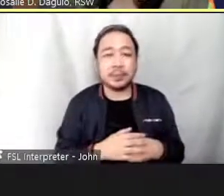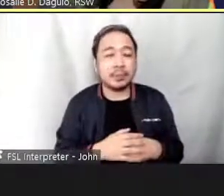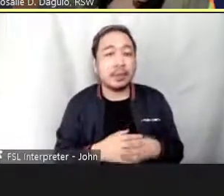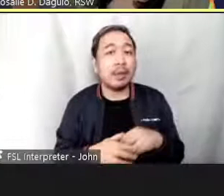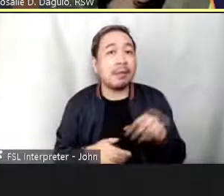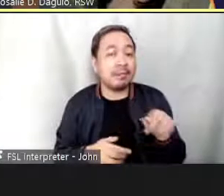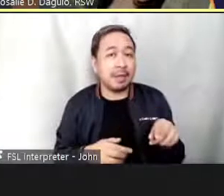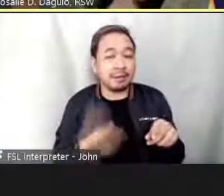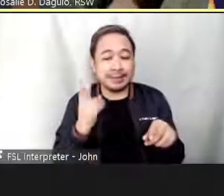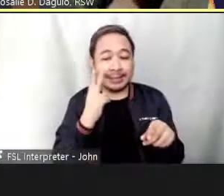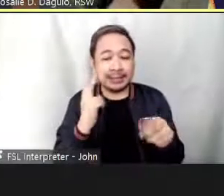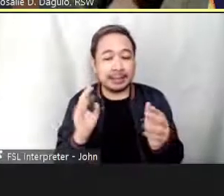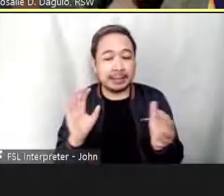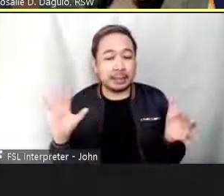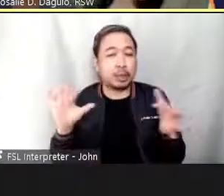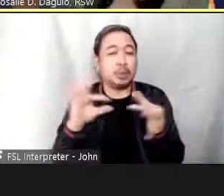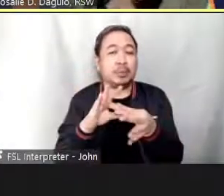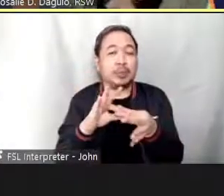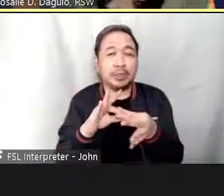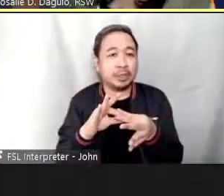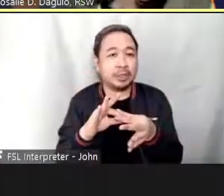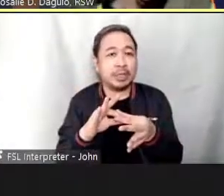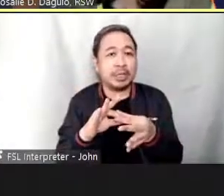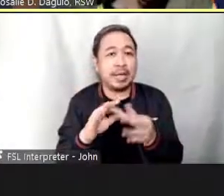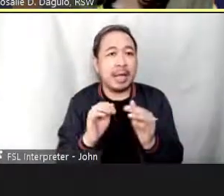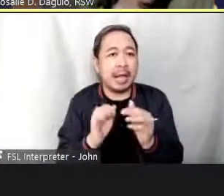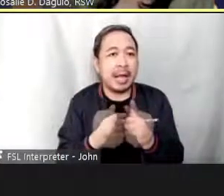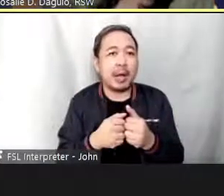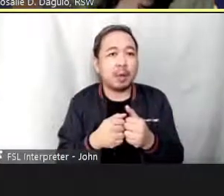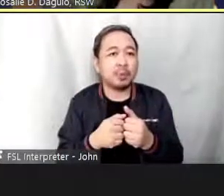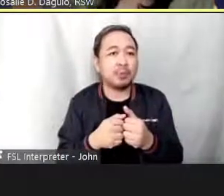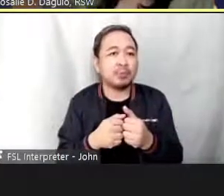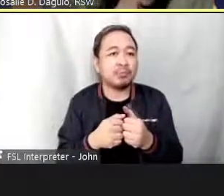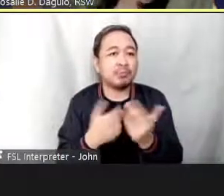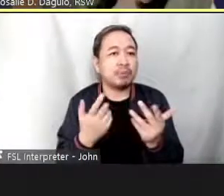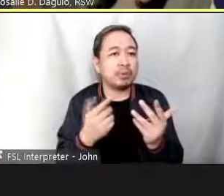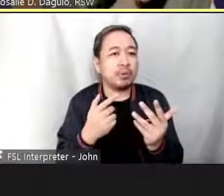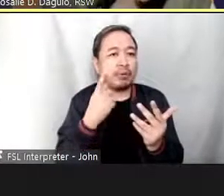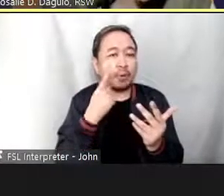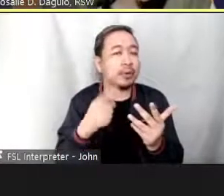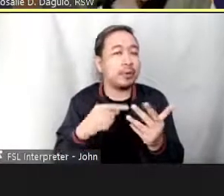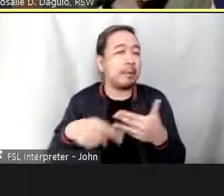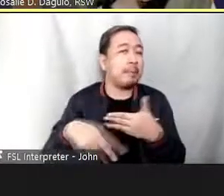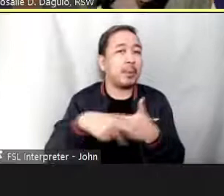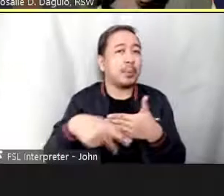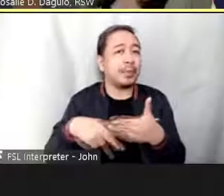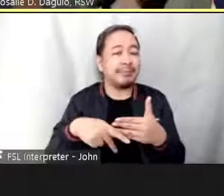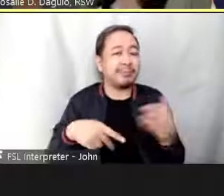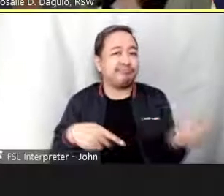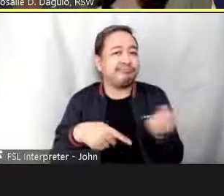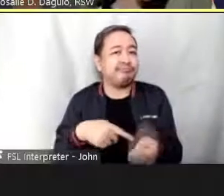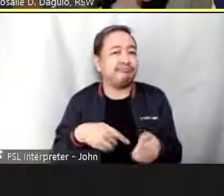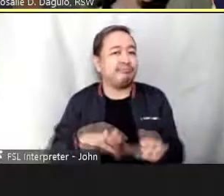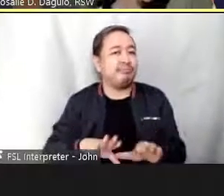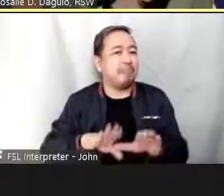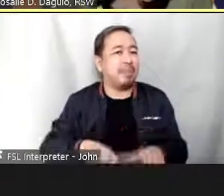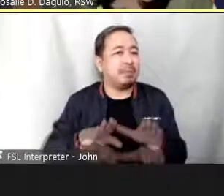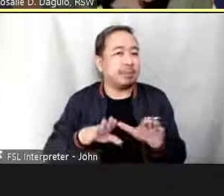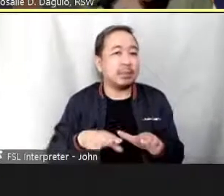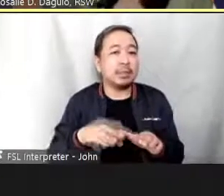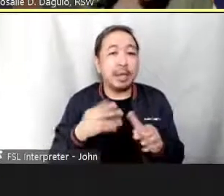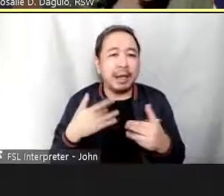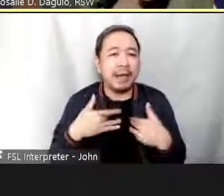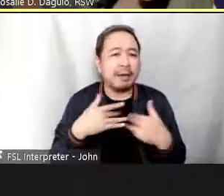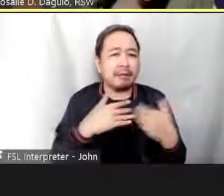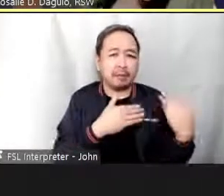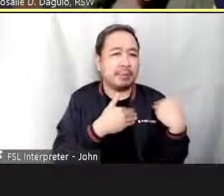reunification over other options for permanence placement. They have a sense of accountability for the child to be with a family,